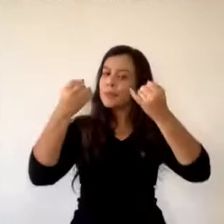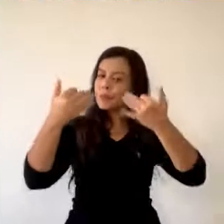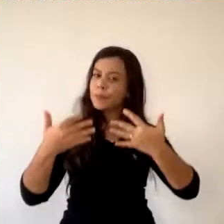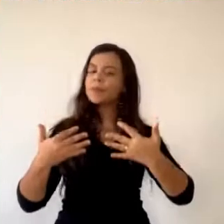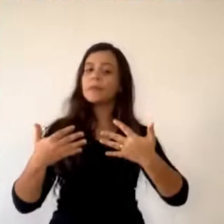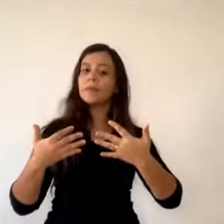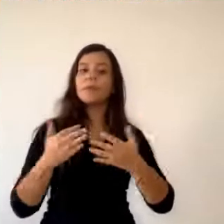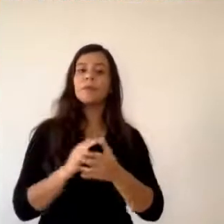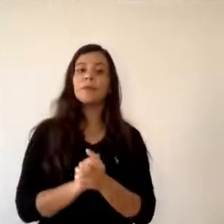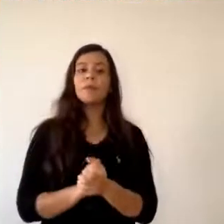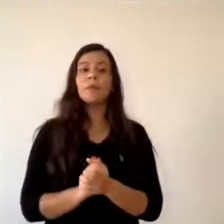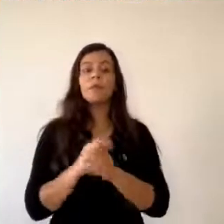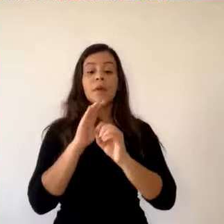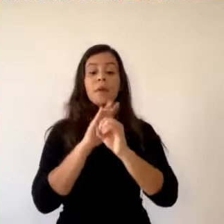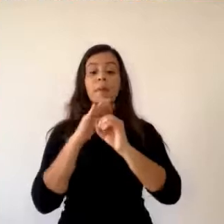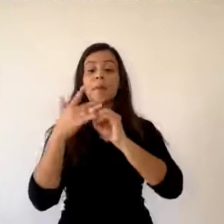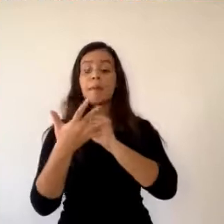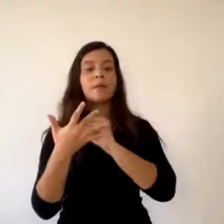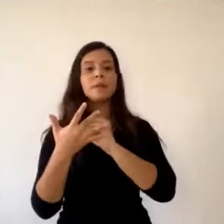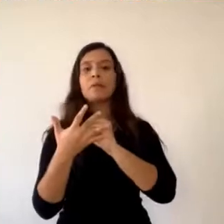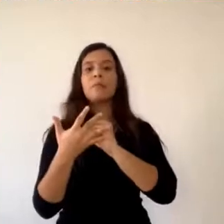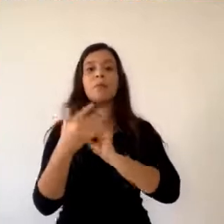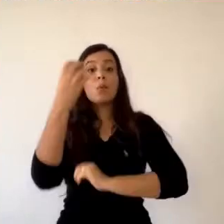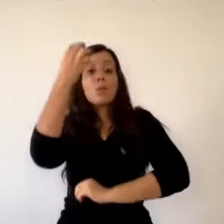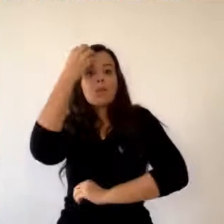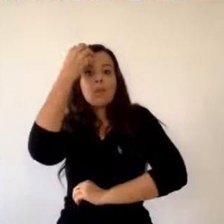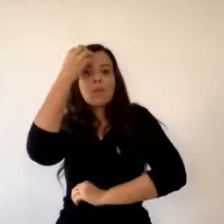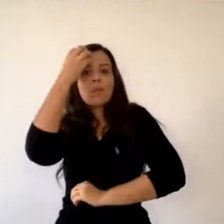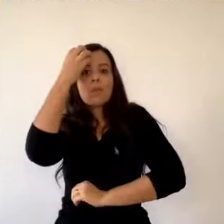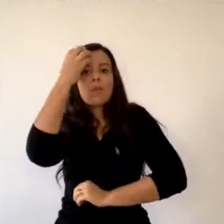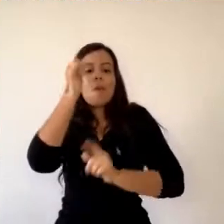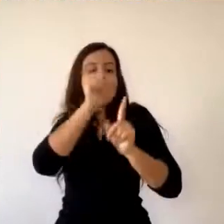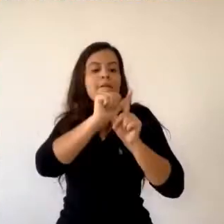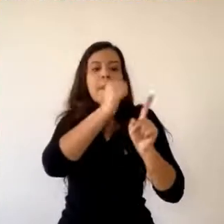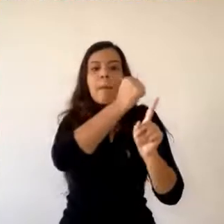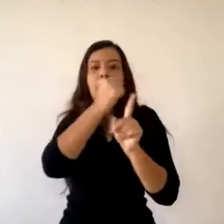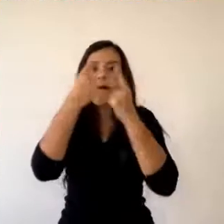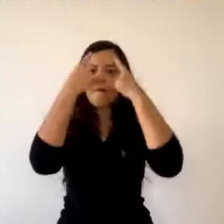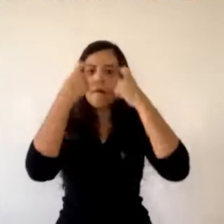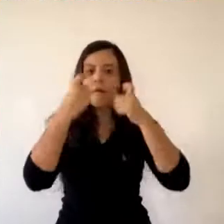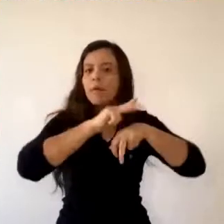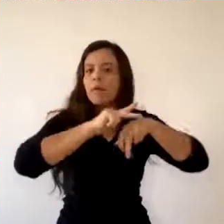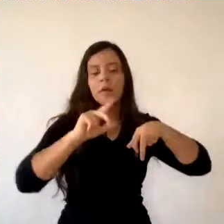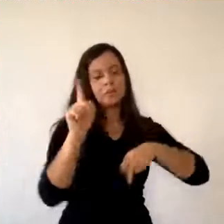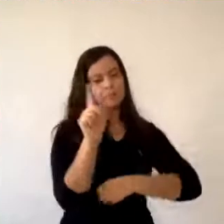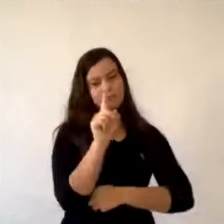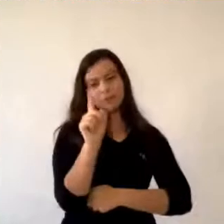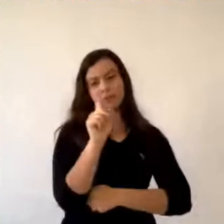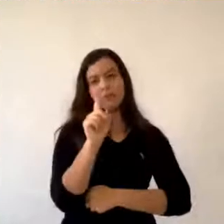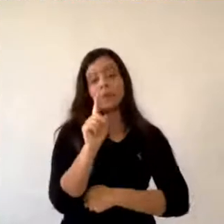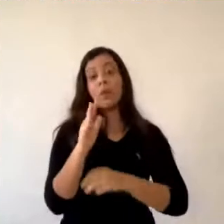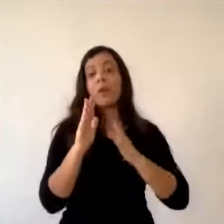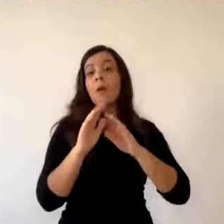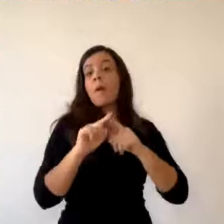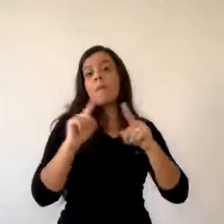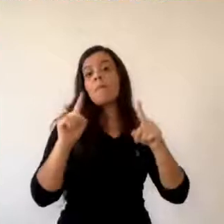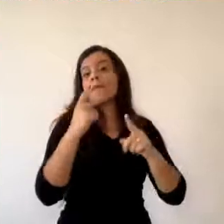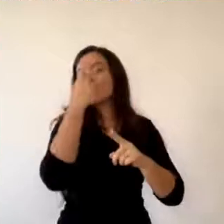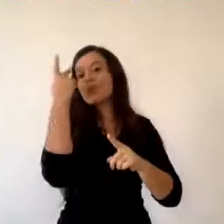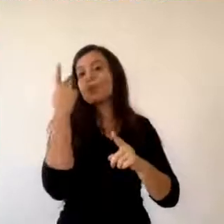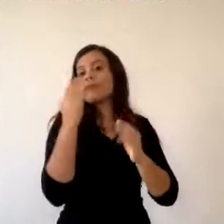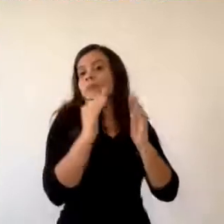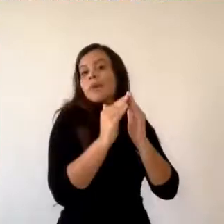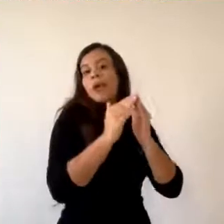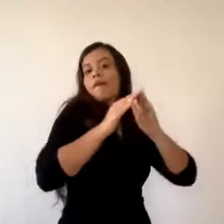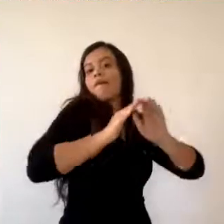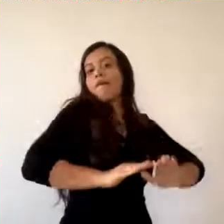interpreter? The pandemic is not the direct cause of the increase of violence, but rather it